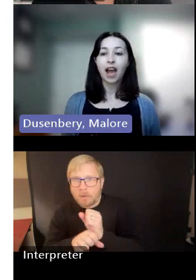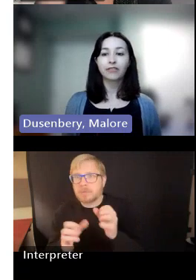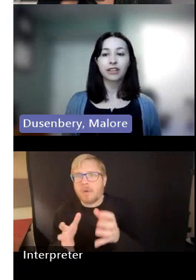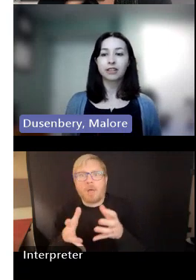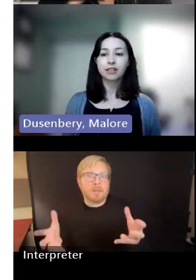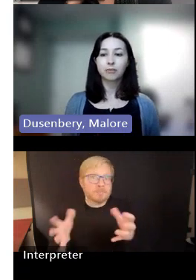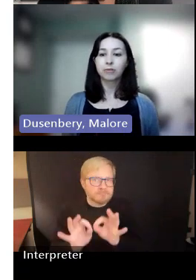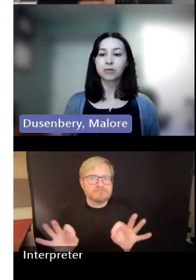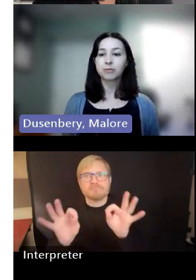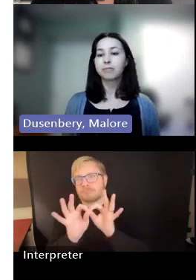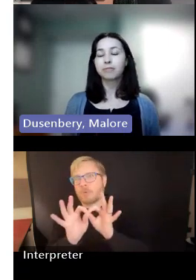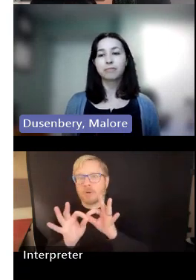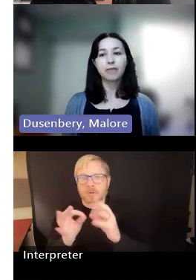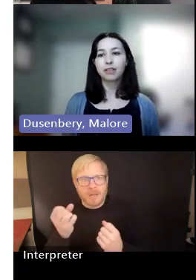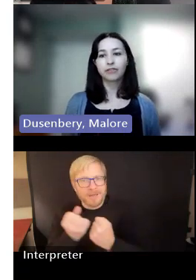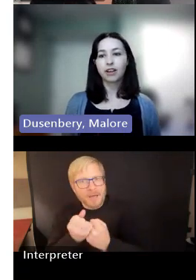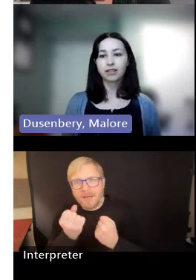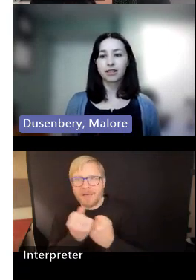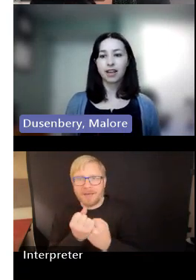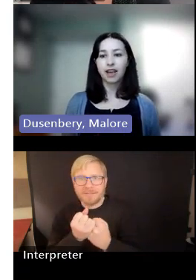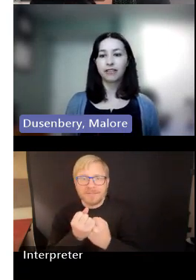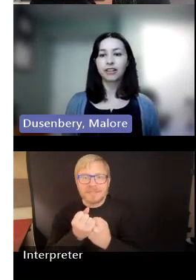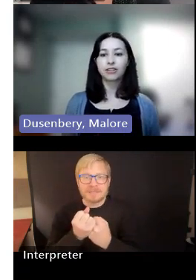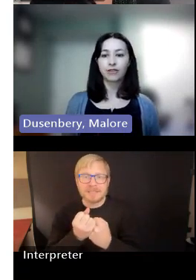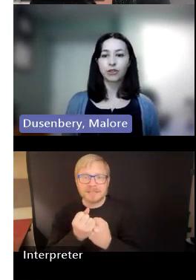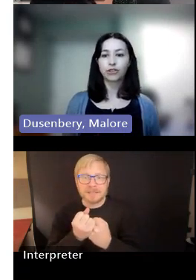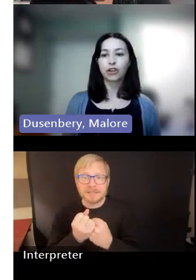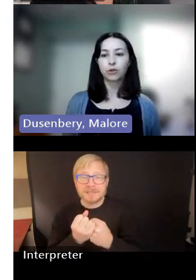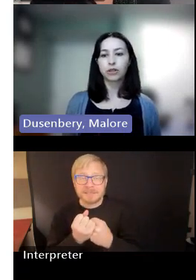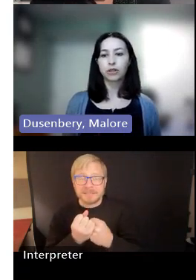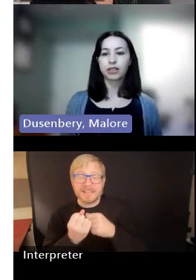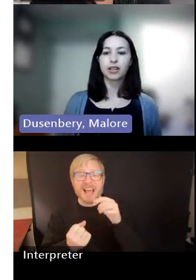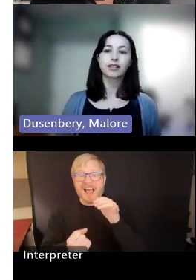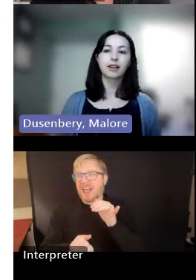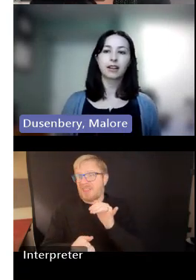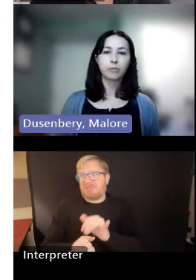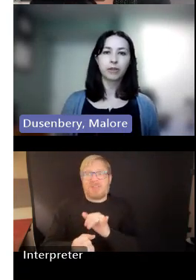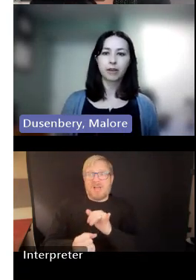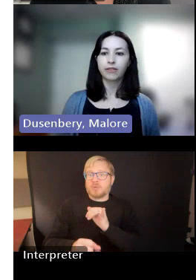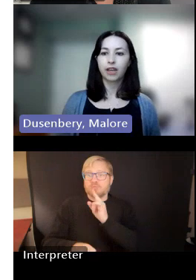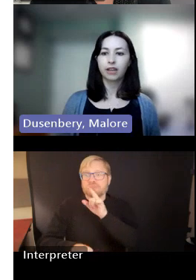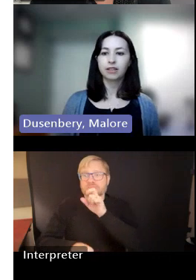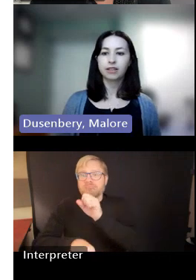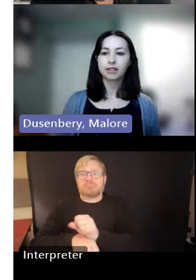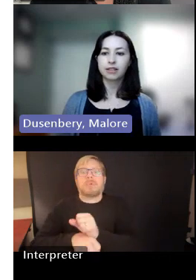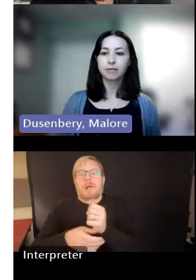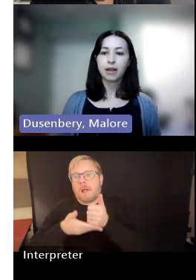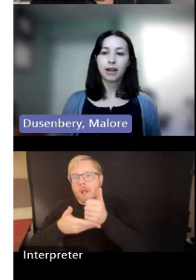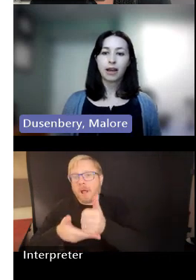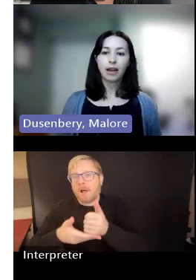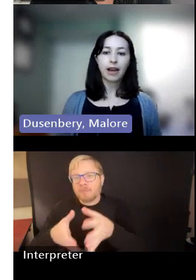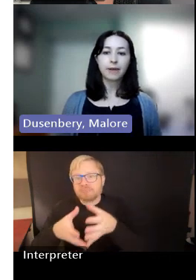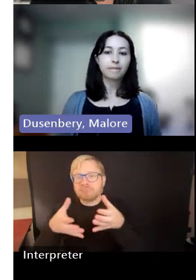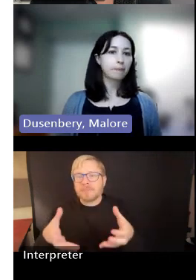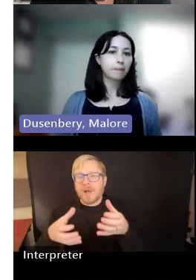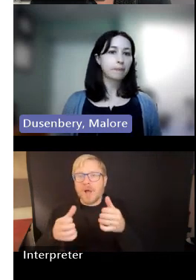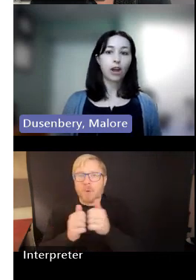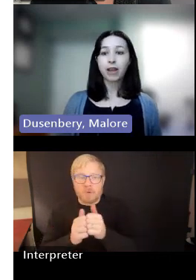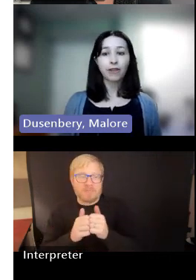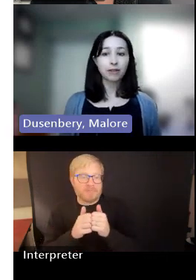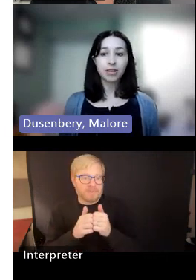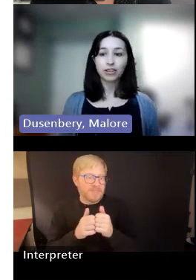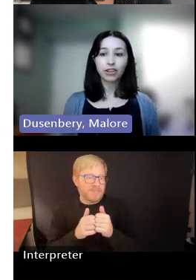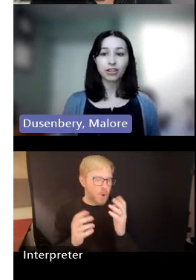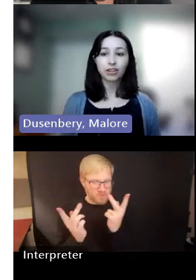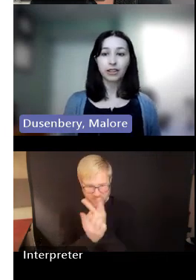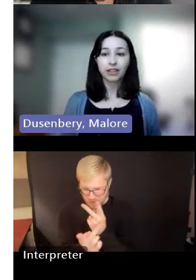that advocacy support was what made the difference in survivors' journey towards justice and in helping them navigate the system. Our